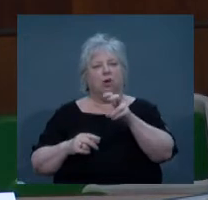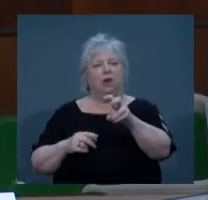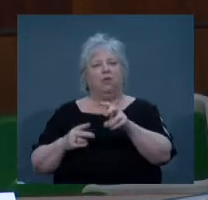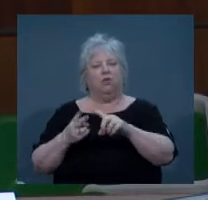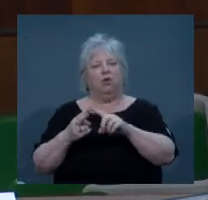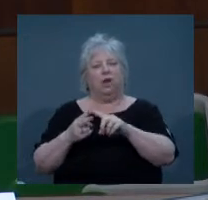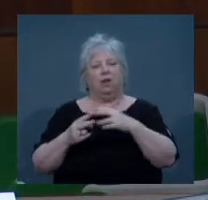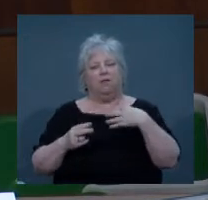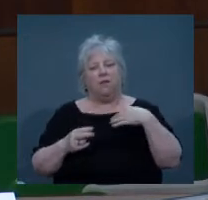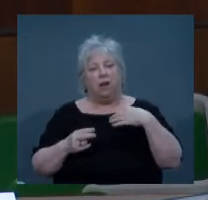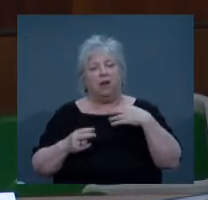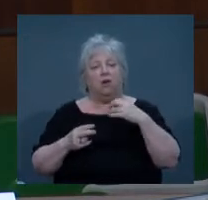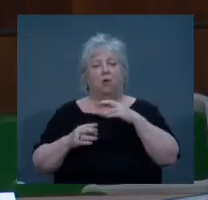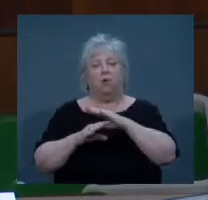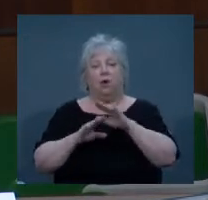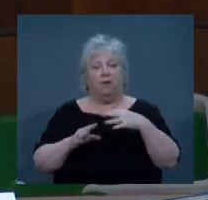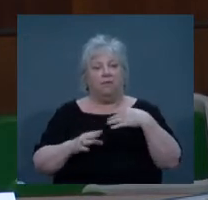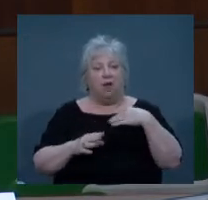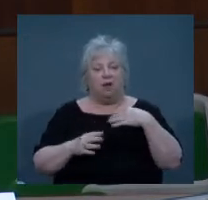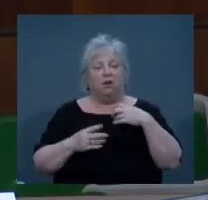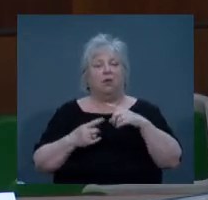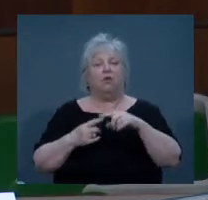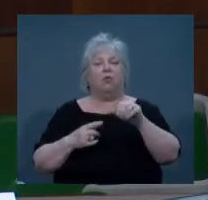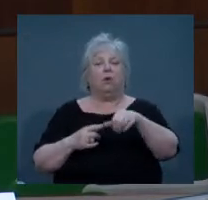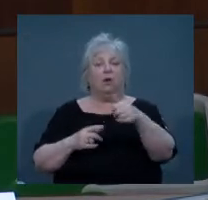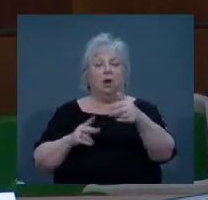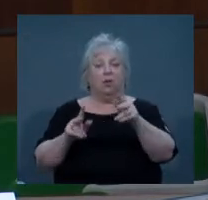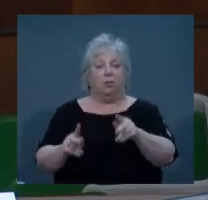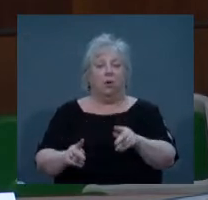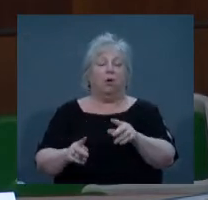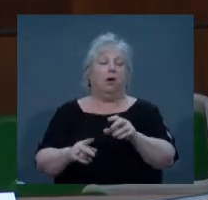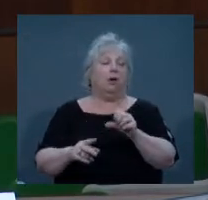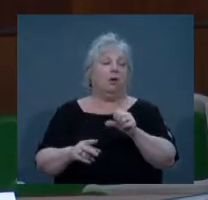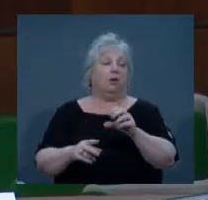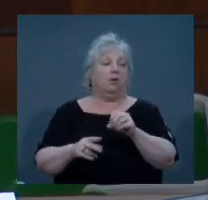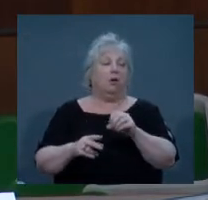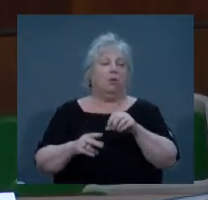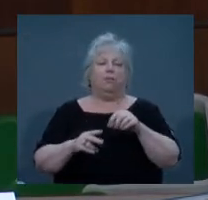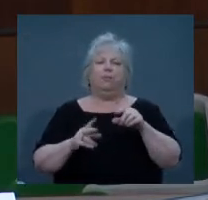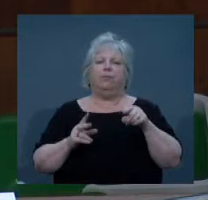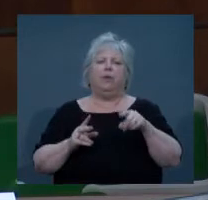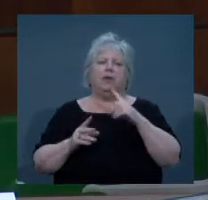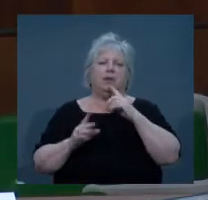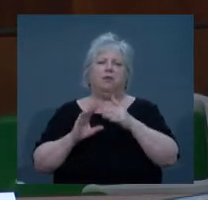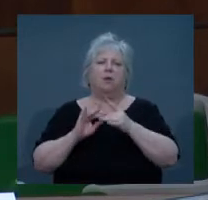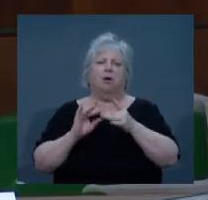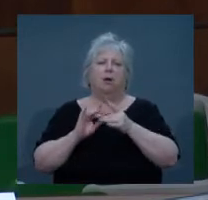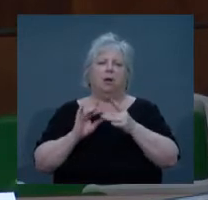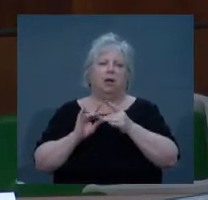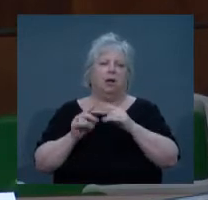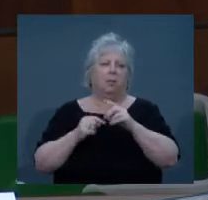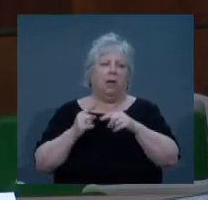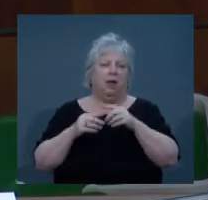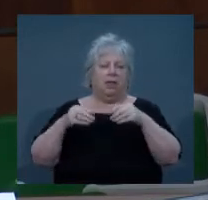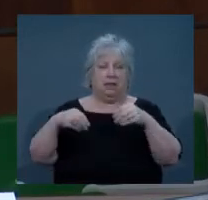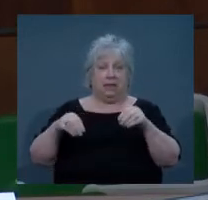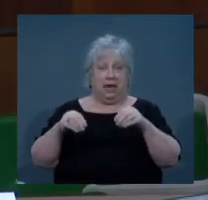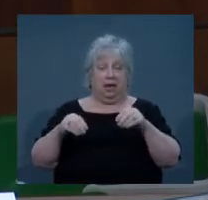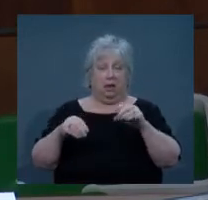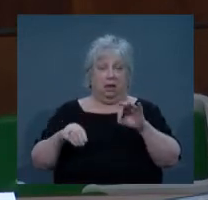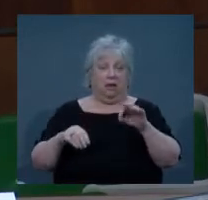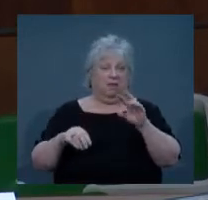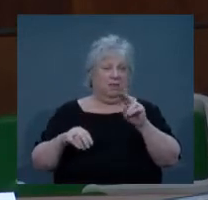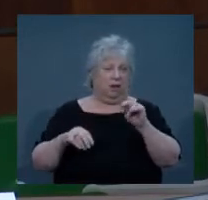either voluntary or involuntary, to another party. So this is talking about the sale of a